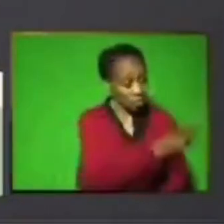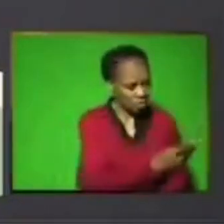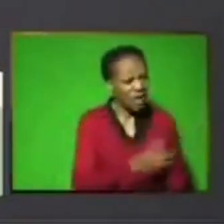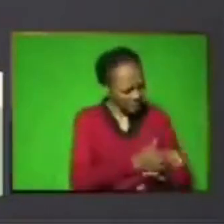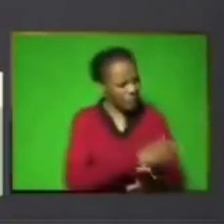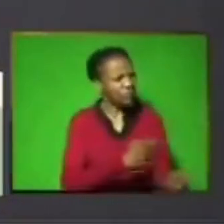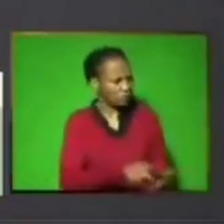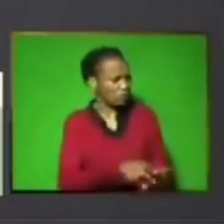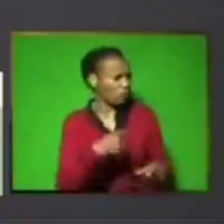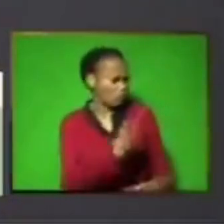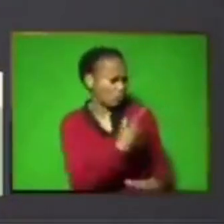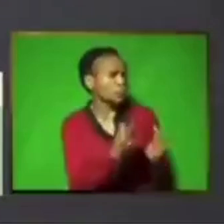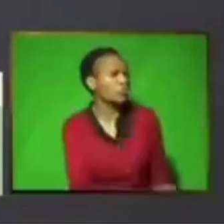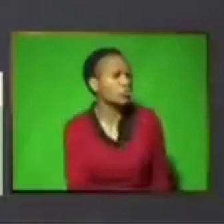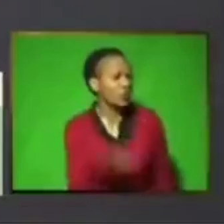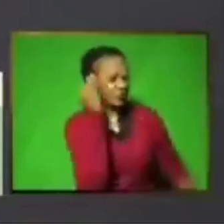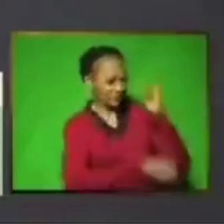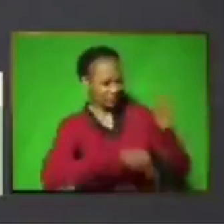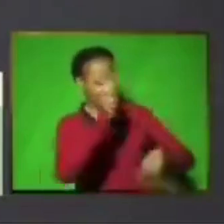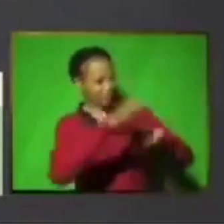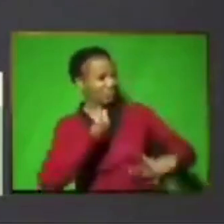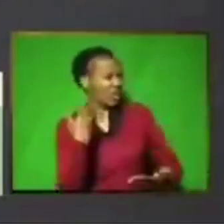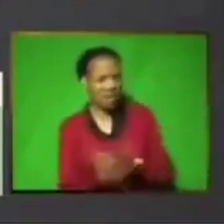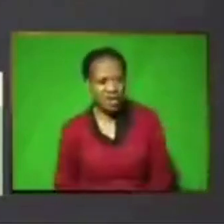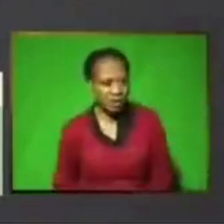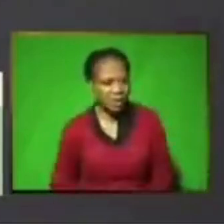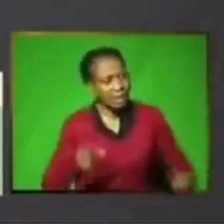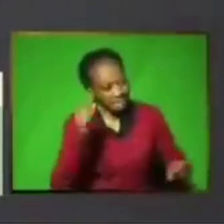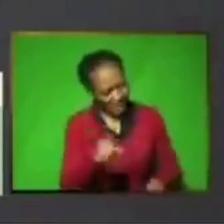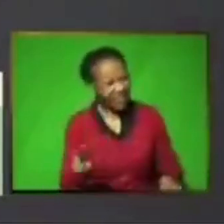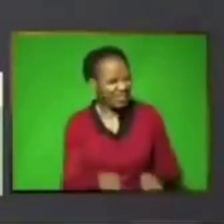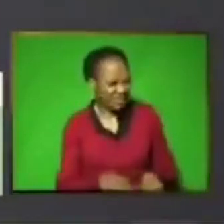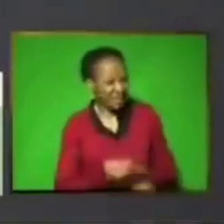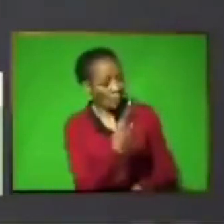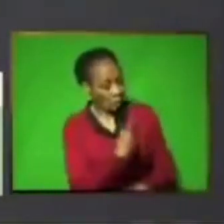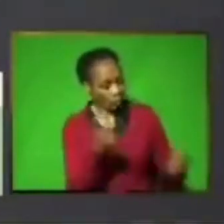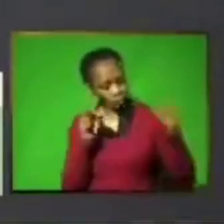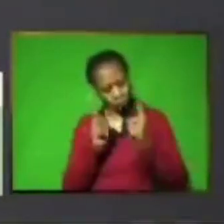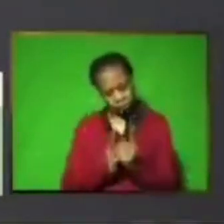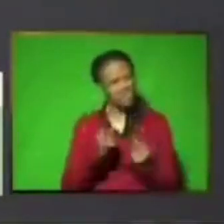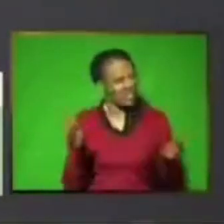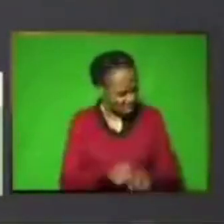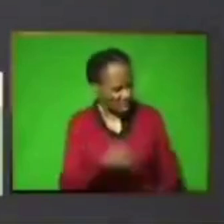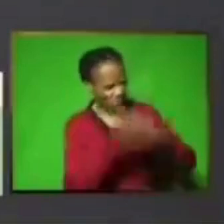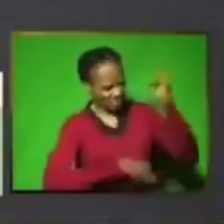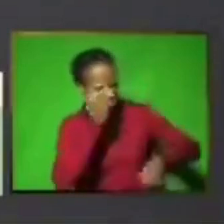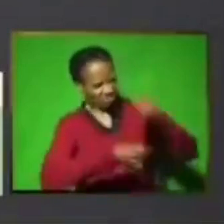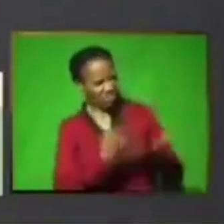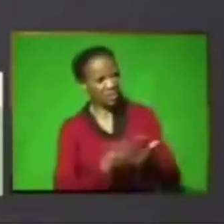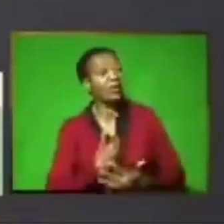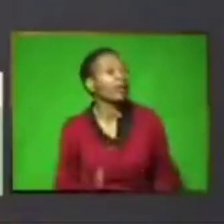so before. And I criticize you even when it is just the two of us. I'm not criticizing you